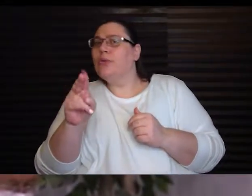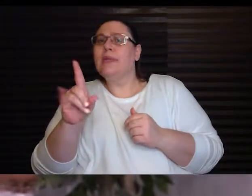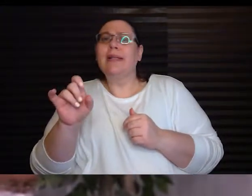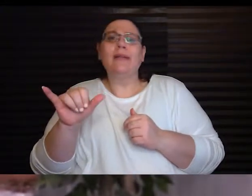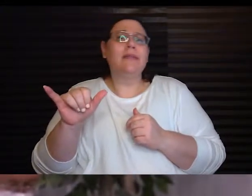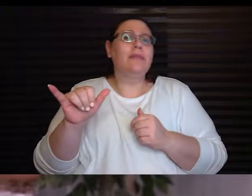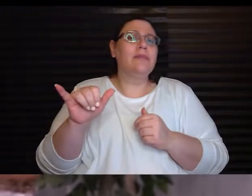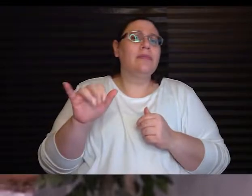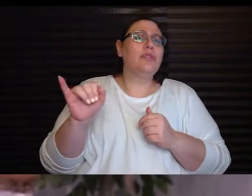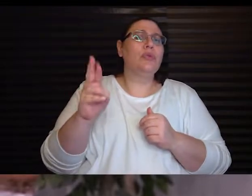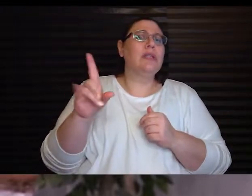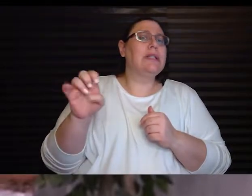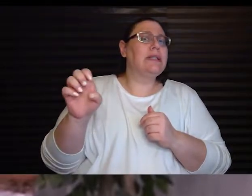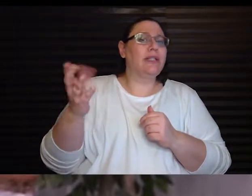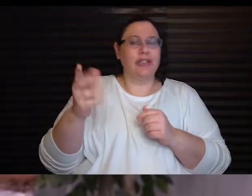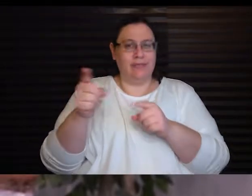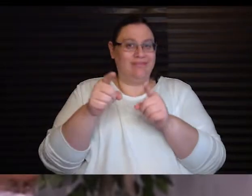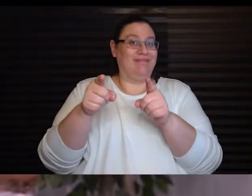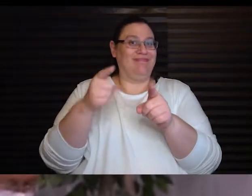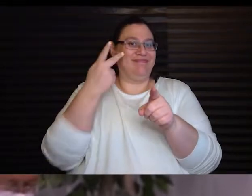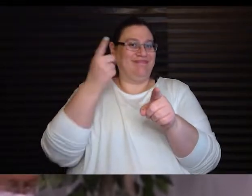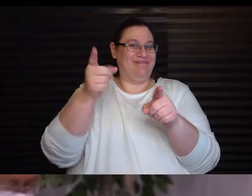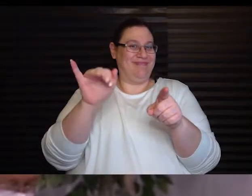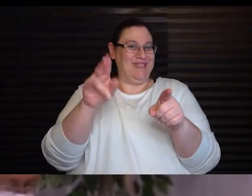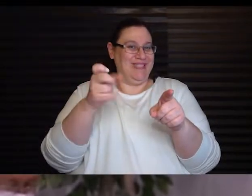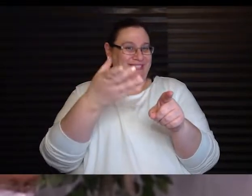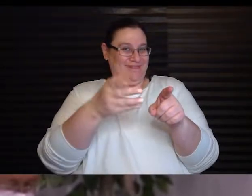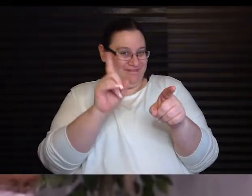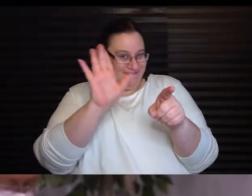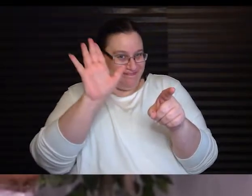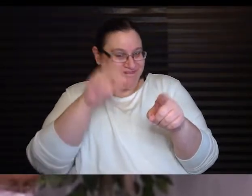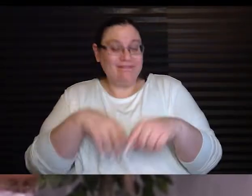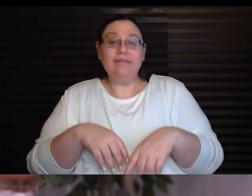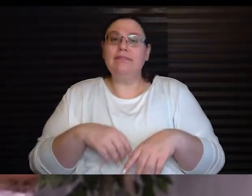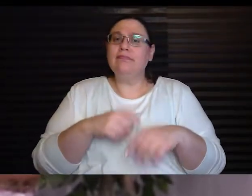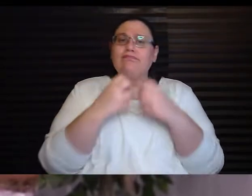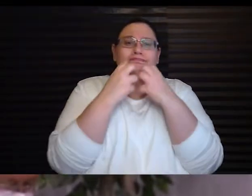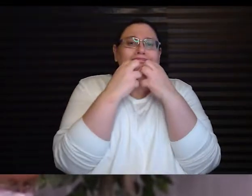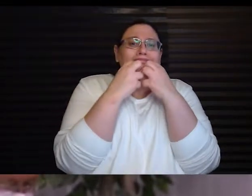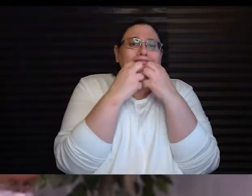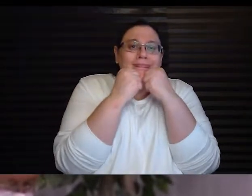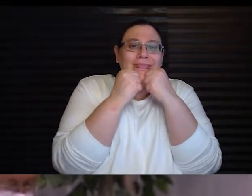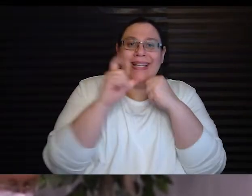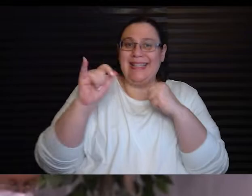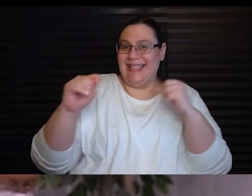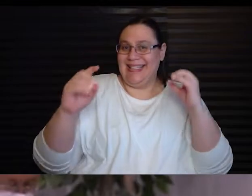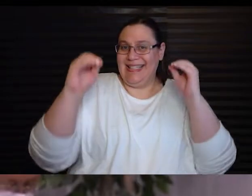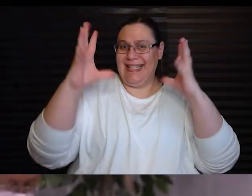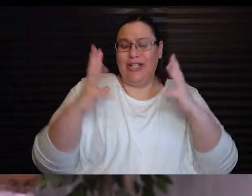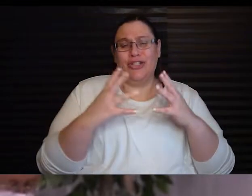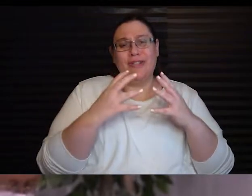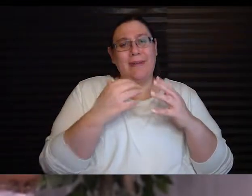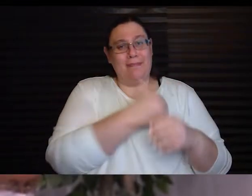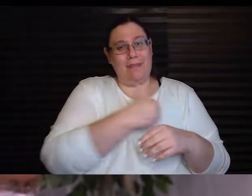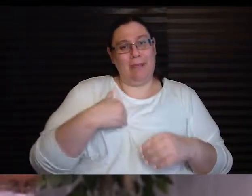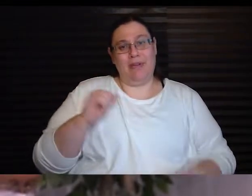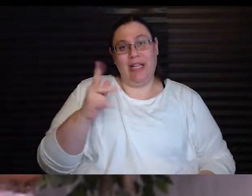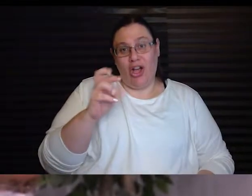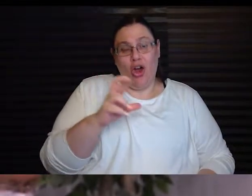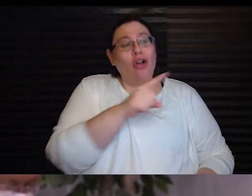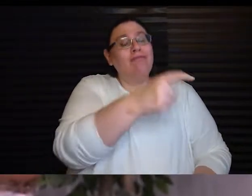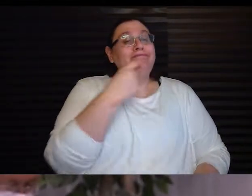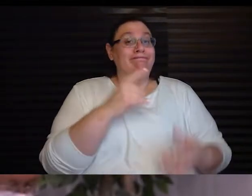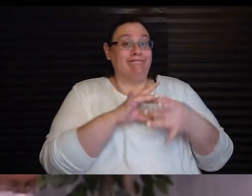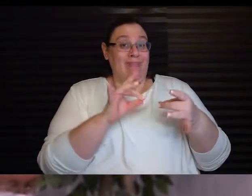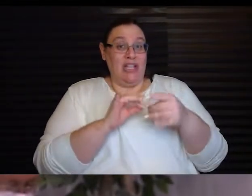you? Where are you, Julie? Julie, hi. Julie's a beloved literature teacher and a dear ICAR member, and